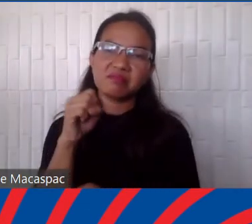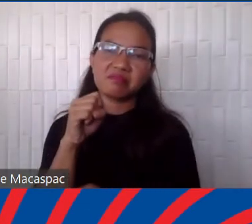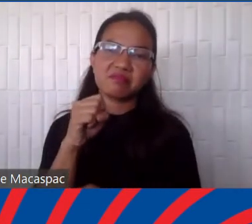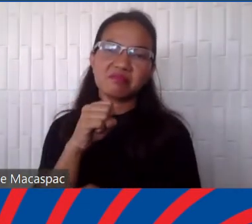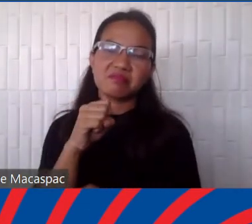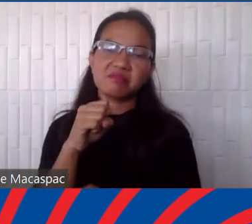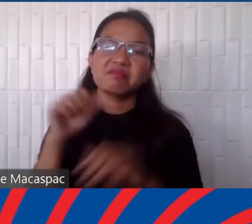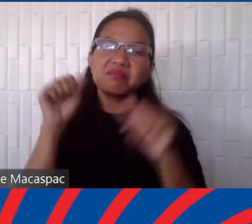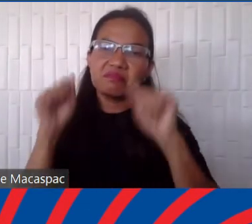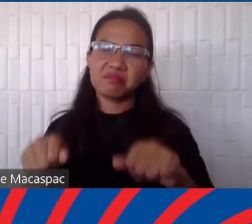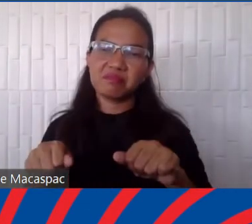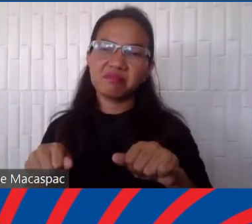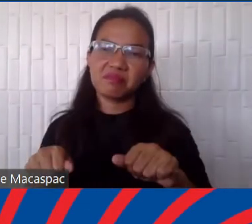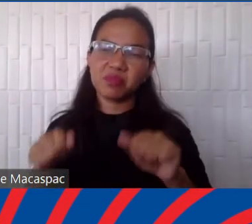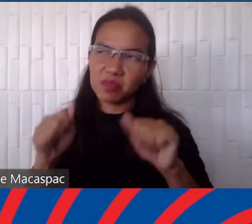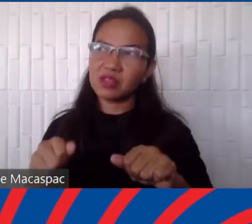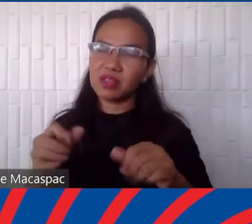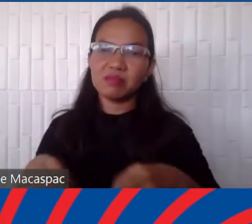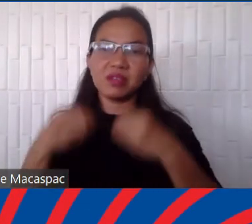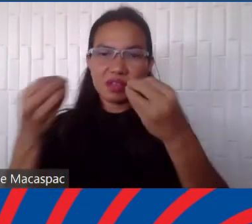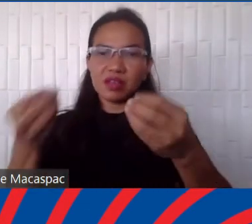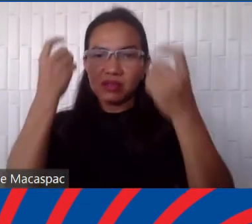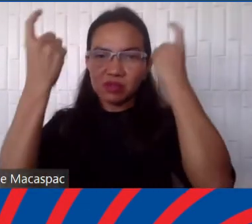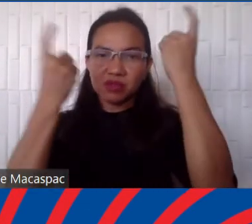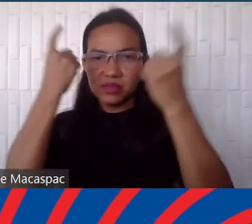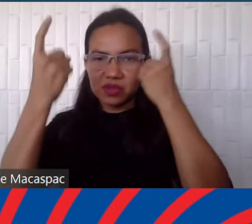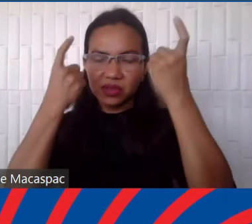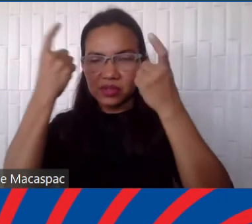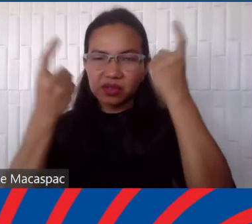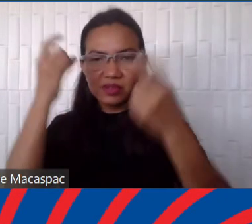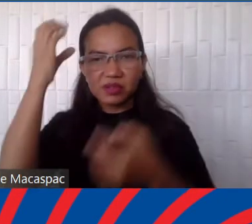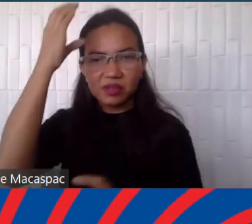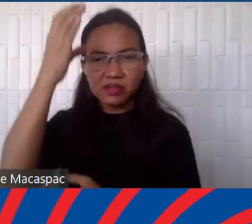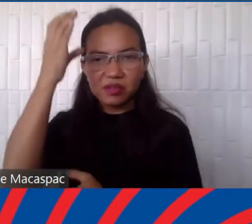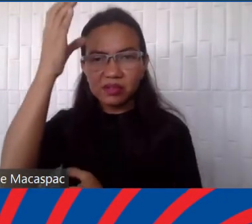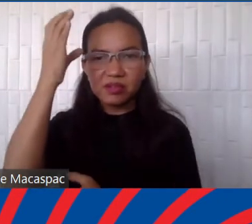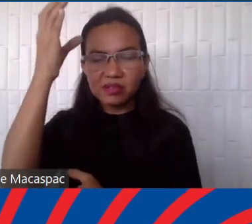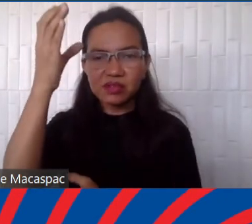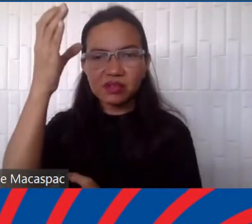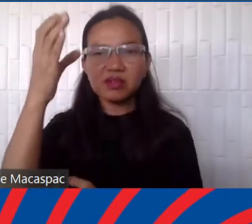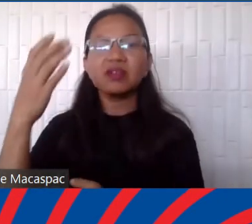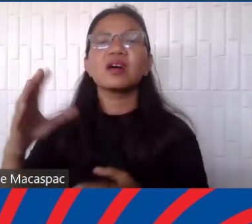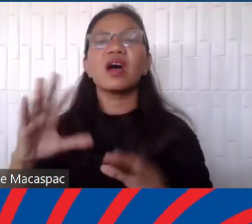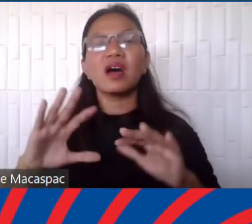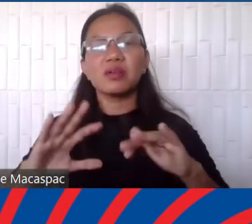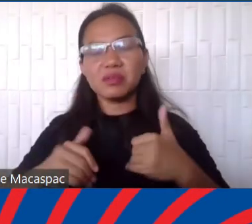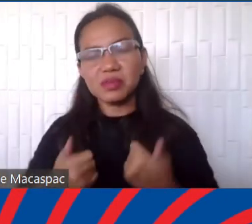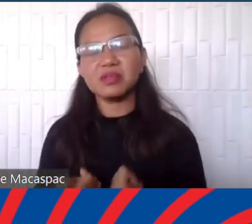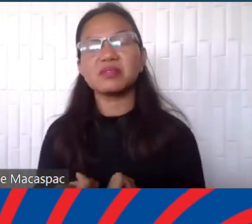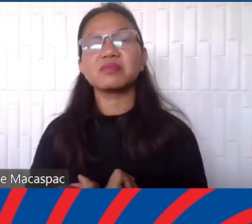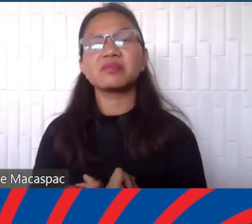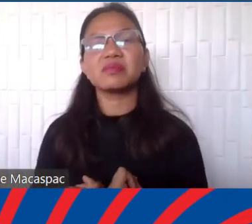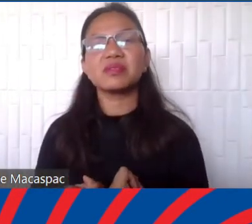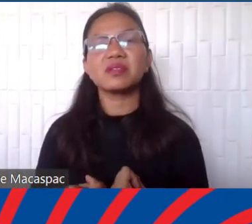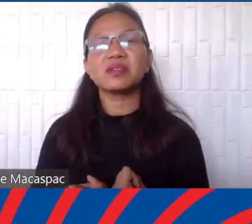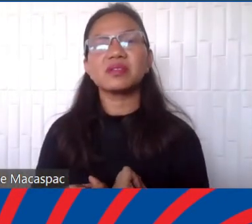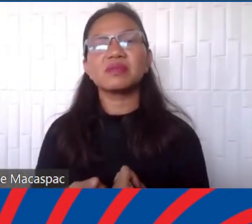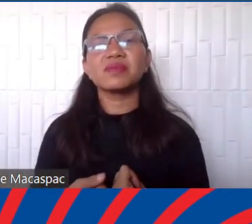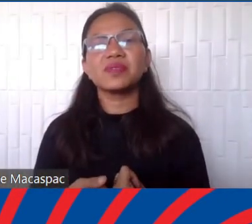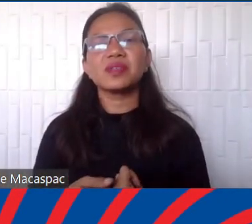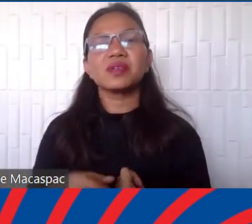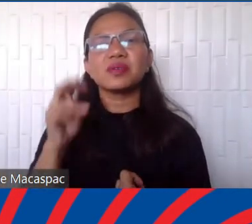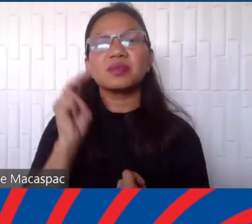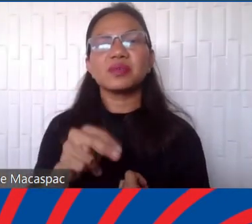we can still address that because there are a lot of free resources. However, we will still be